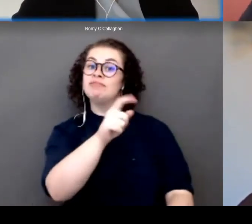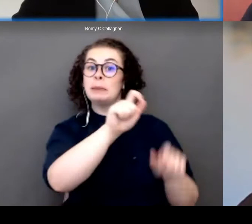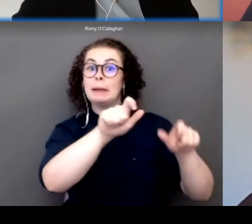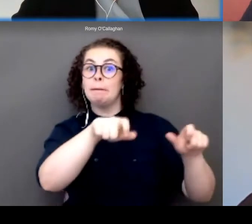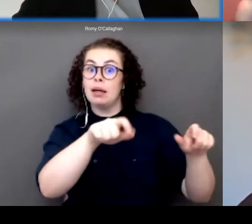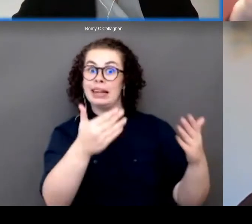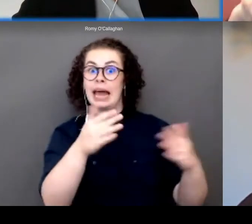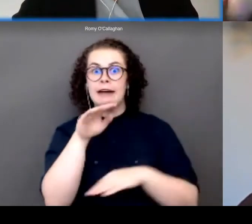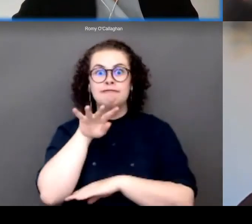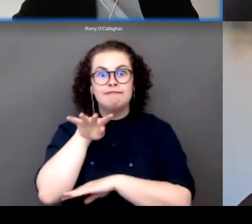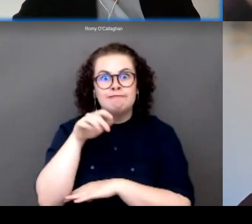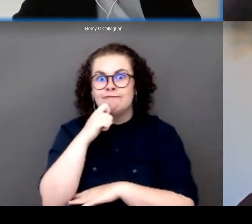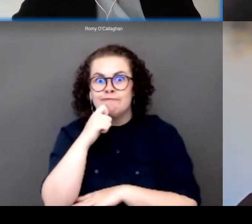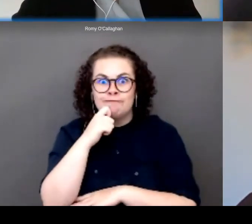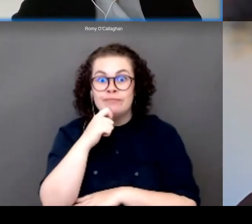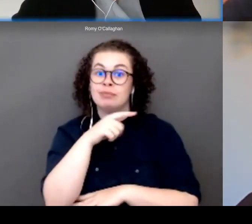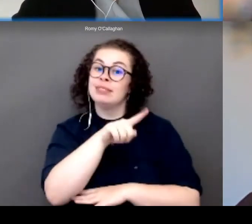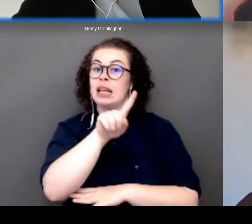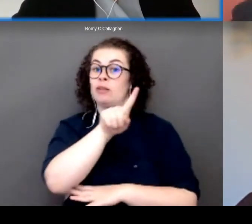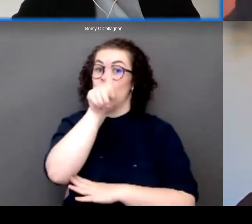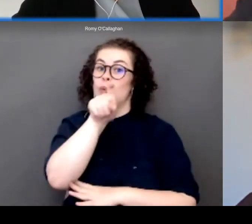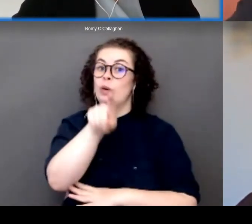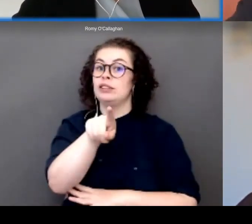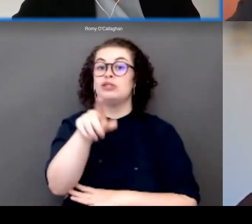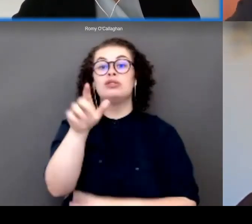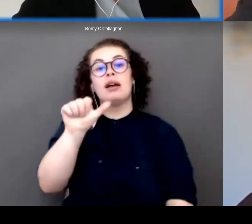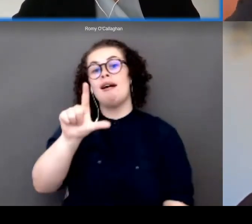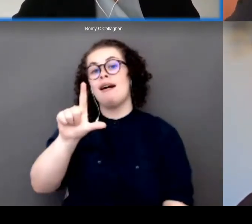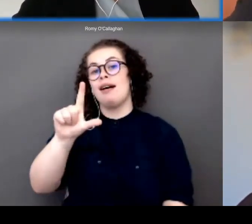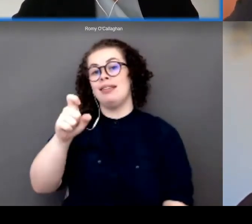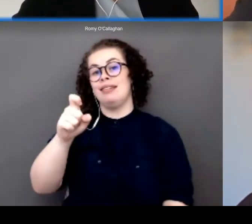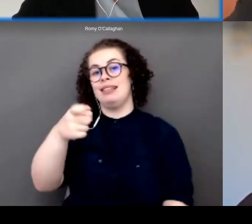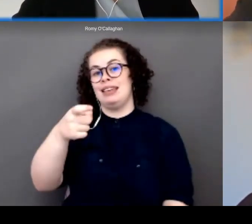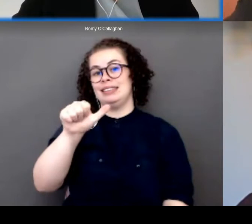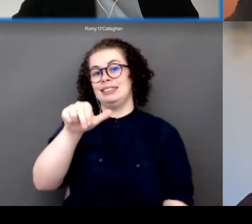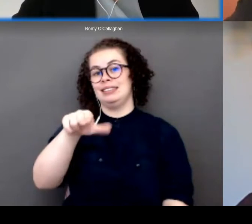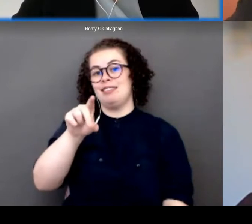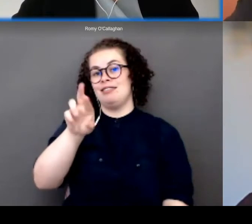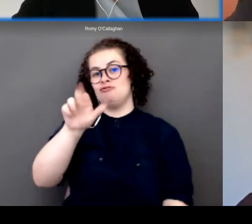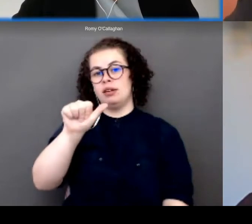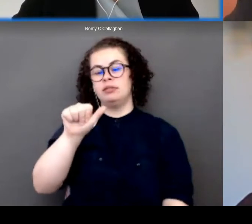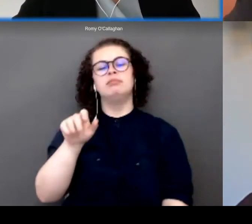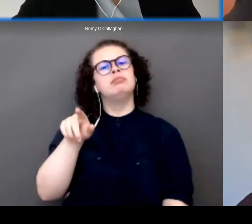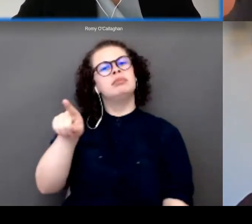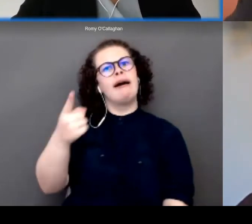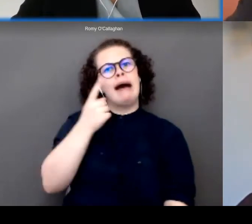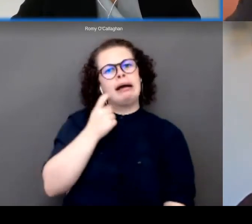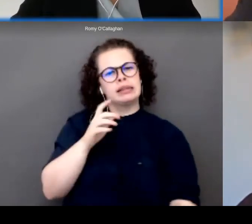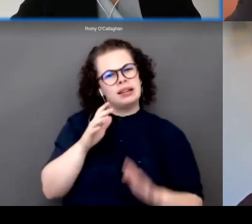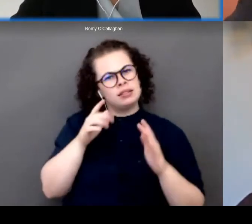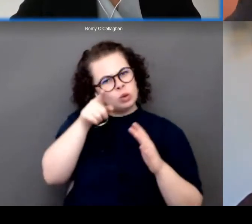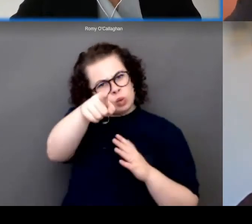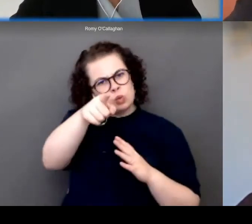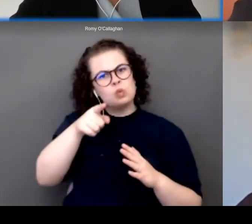to Alexandra. The question is, how did you select the speakers of the